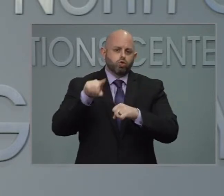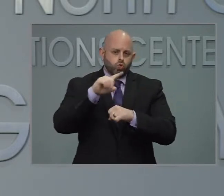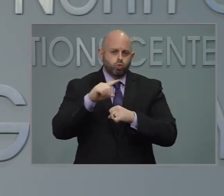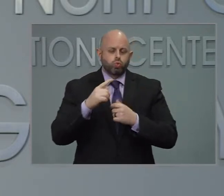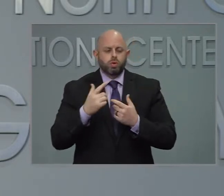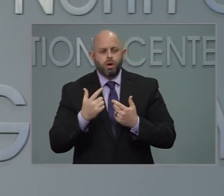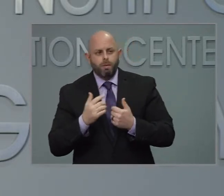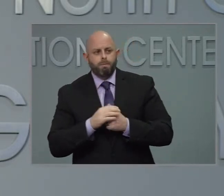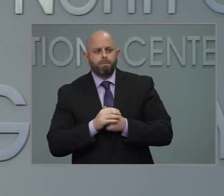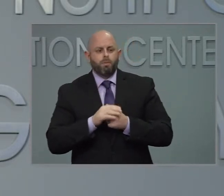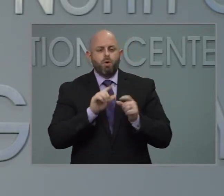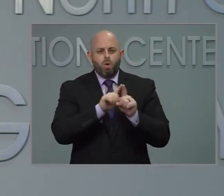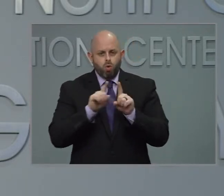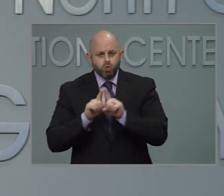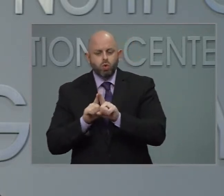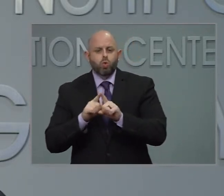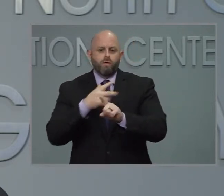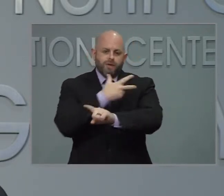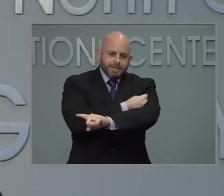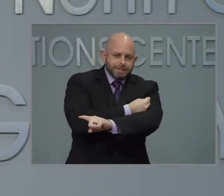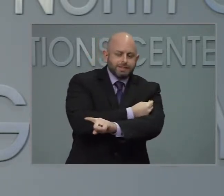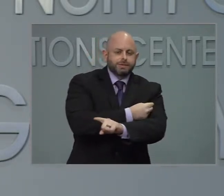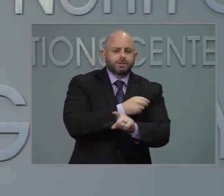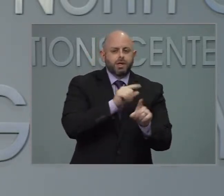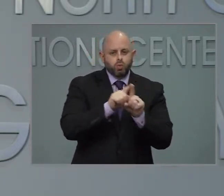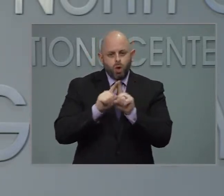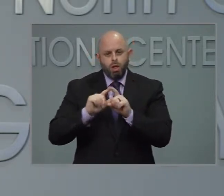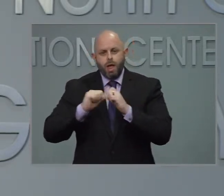to vaccines and being careful. Dr. Cohen.